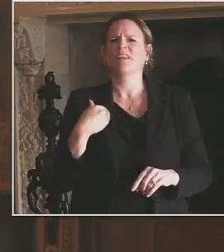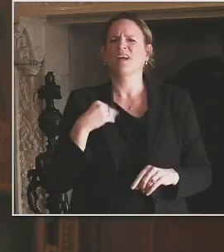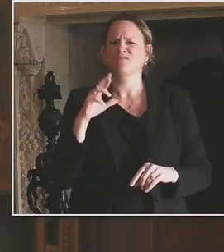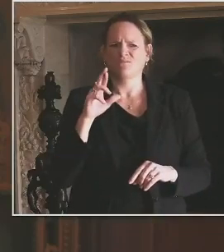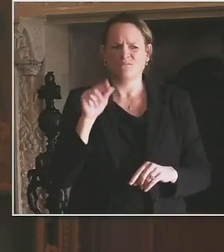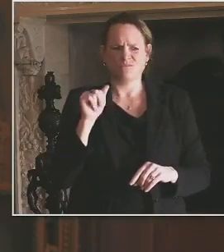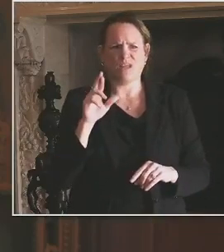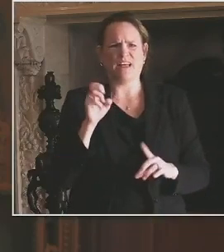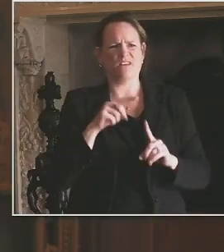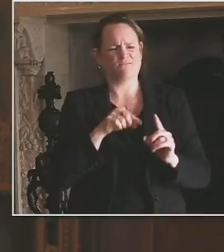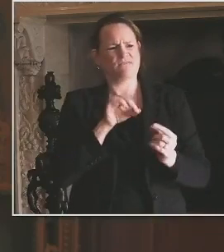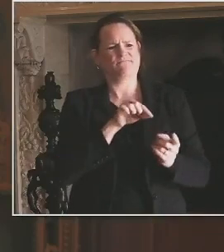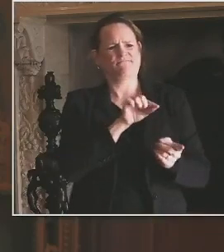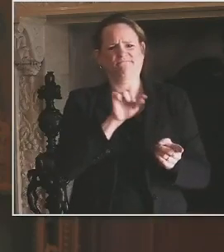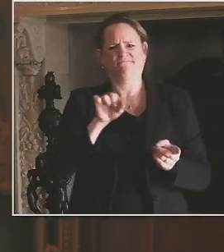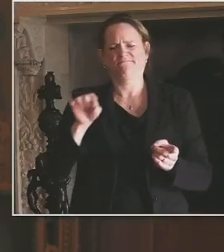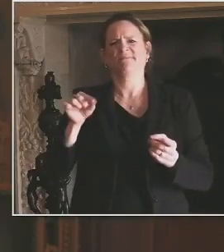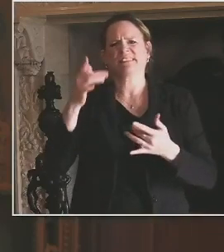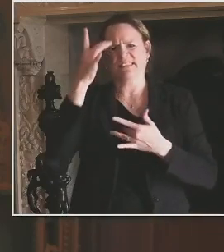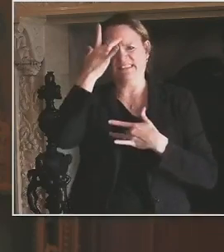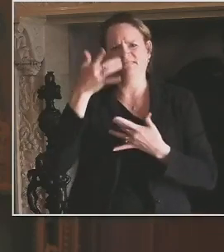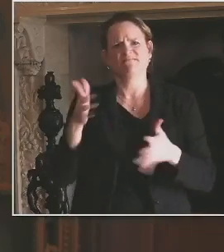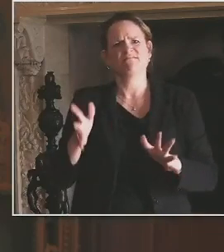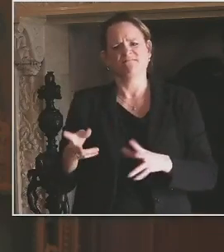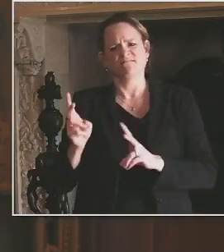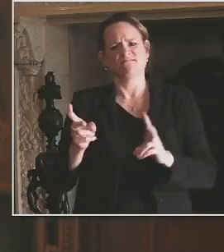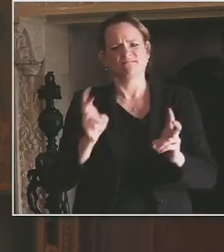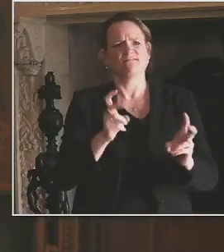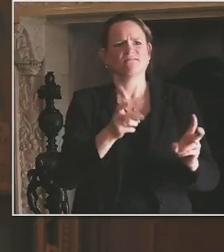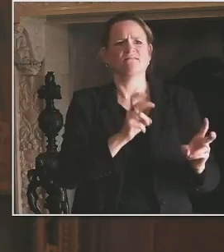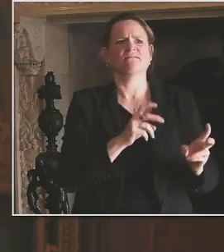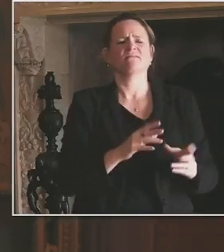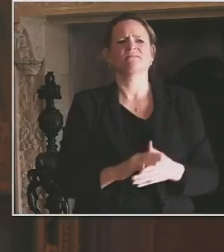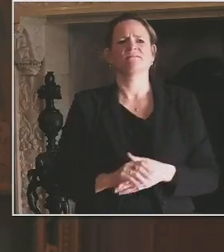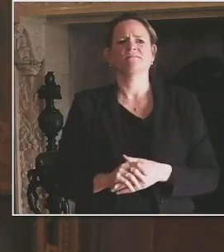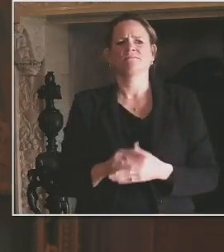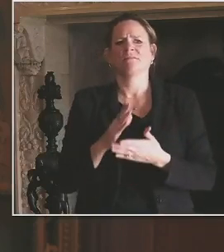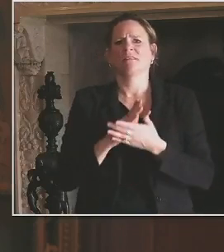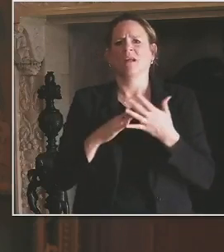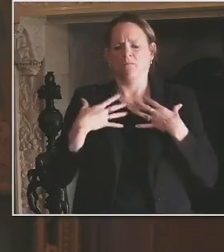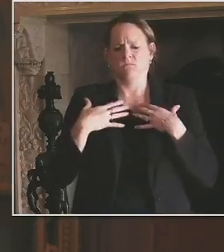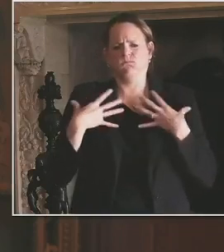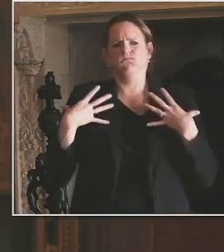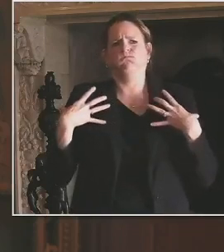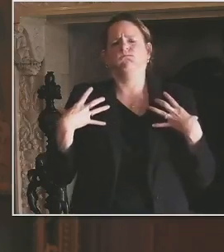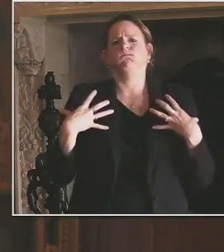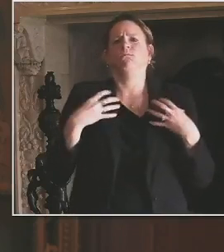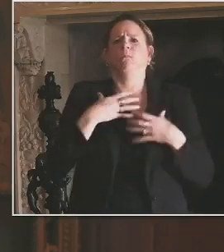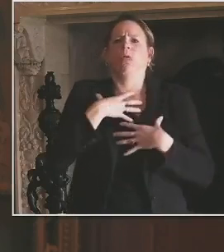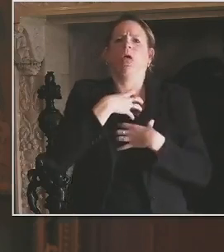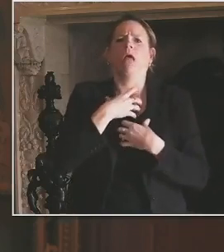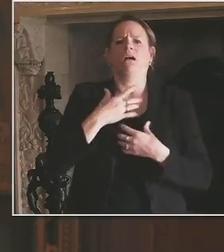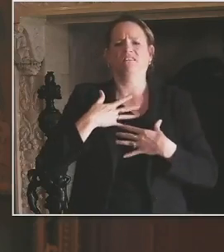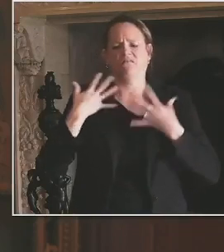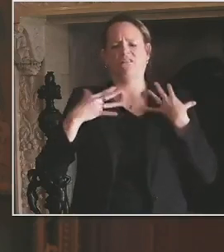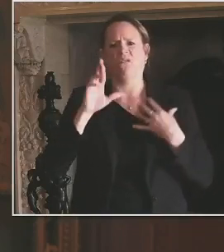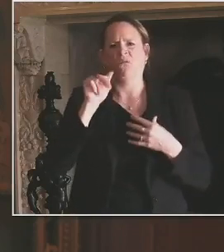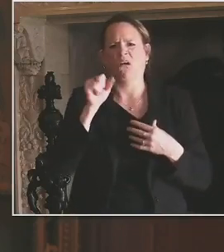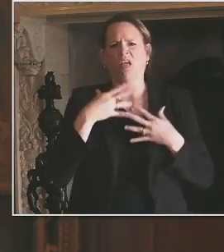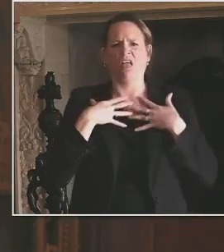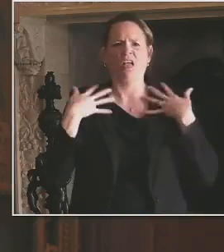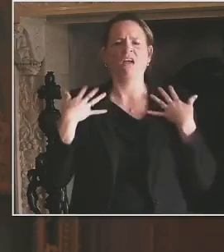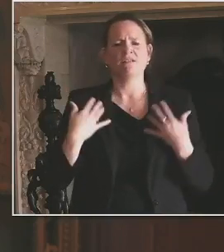conditions, and the majority of people with COVID-19 have a full recovery. I think the proportion, estimating the proportion who